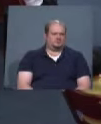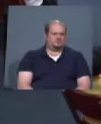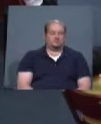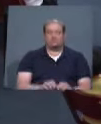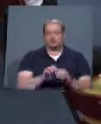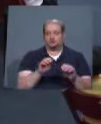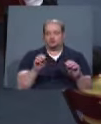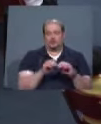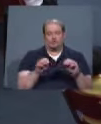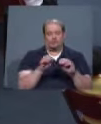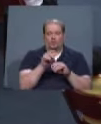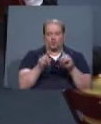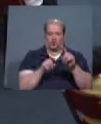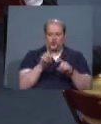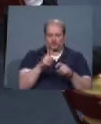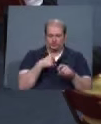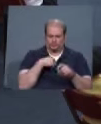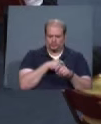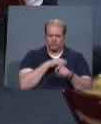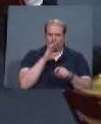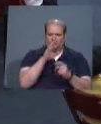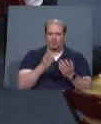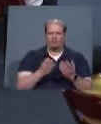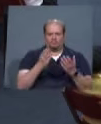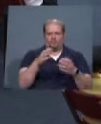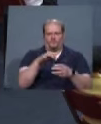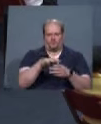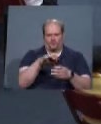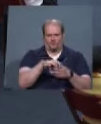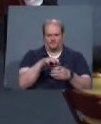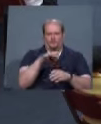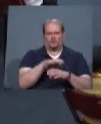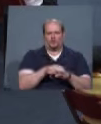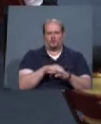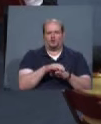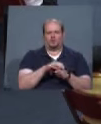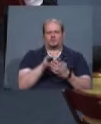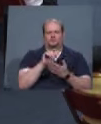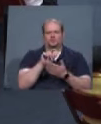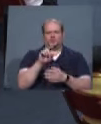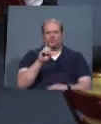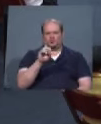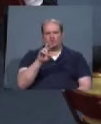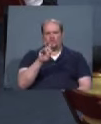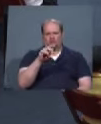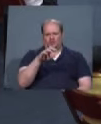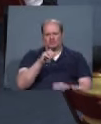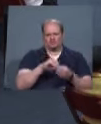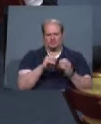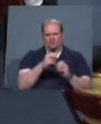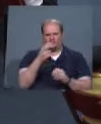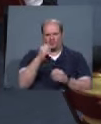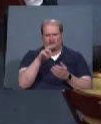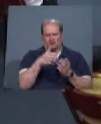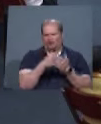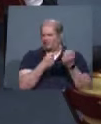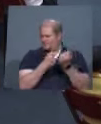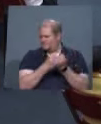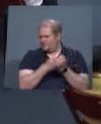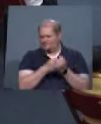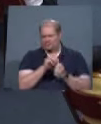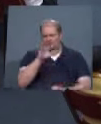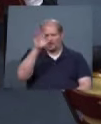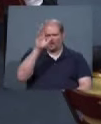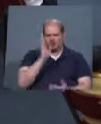Seeing no further questions, we will move to a vote on ordinance number 13. All in favor? Aye.